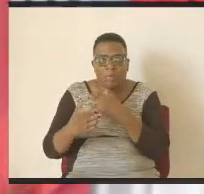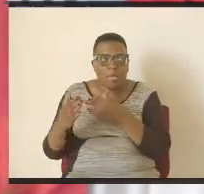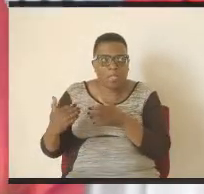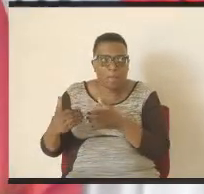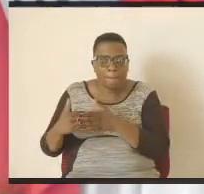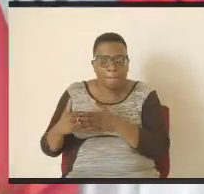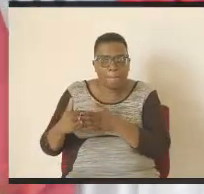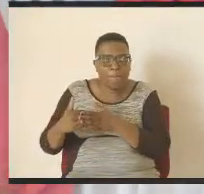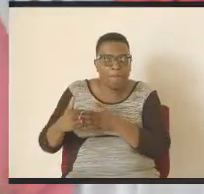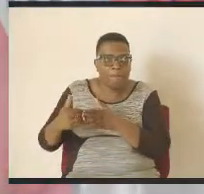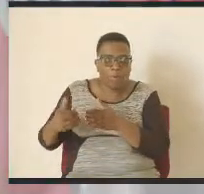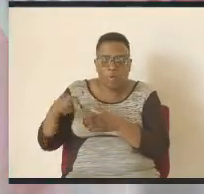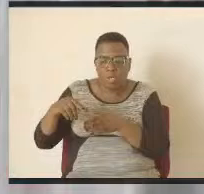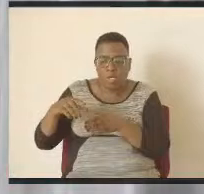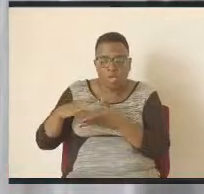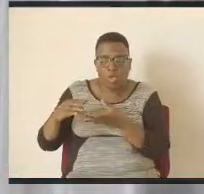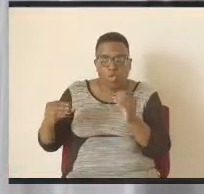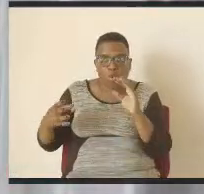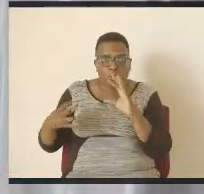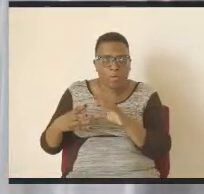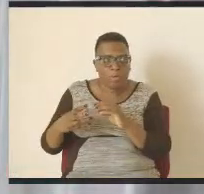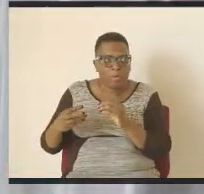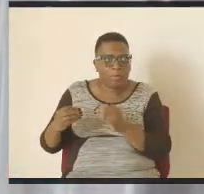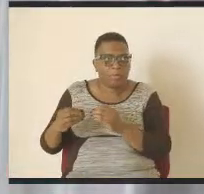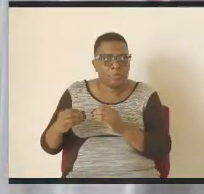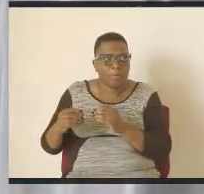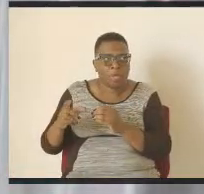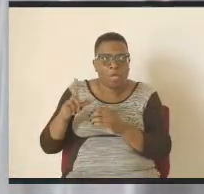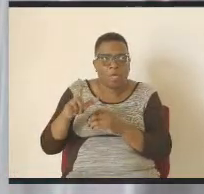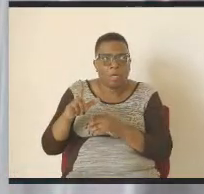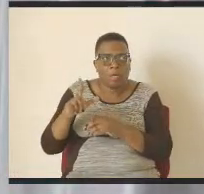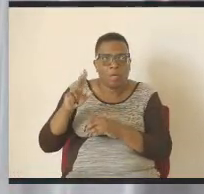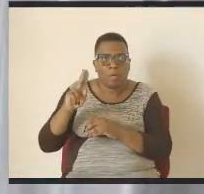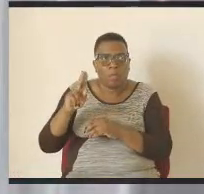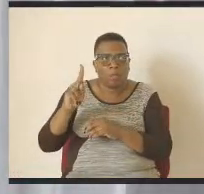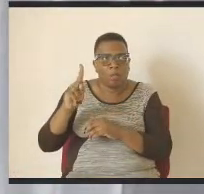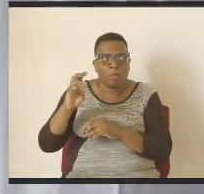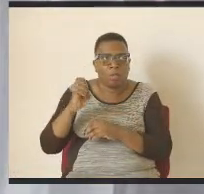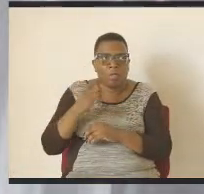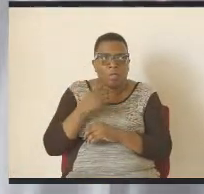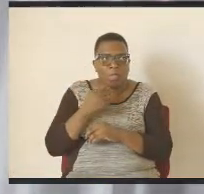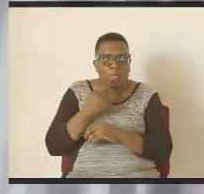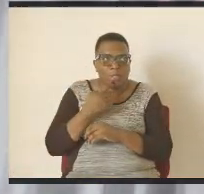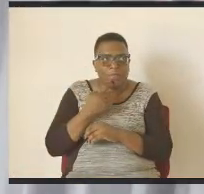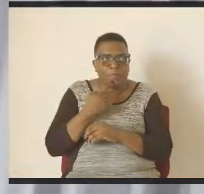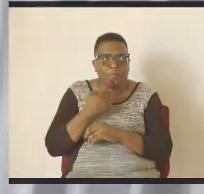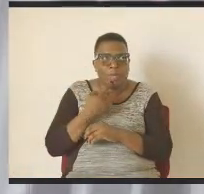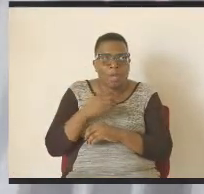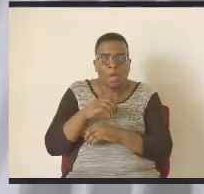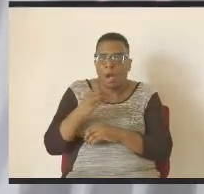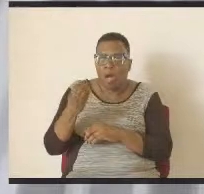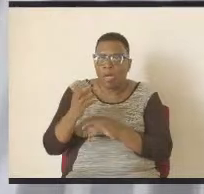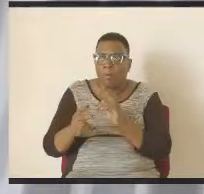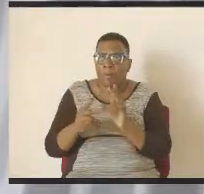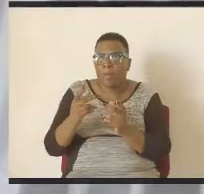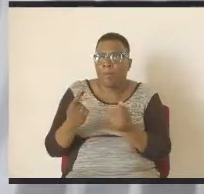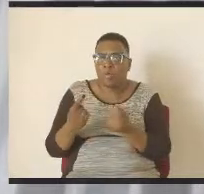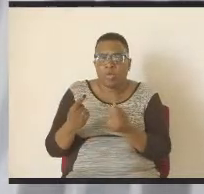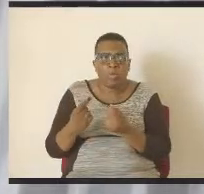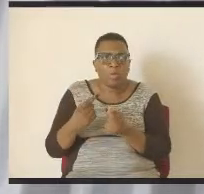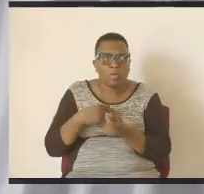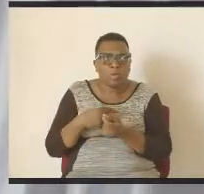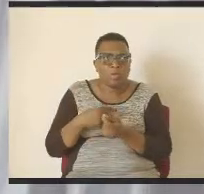about these stories. And Luke is saying, since other people have done that, it seems good to